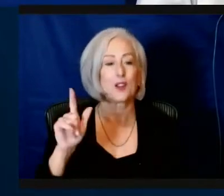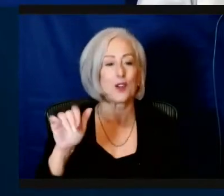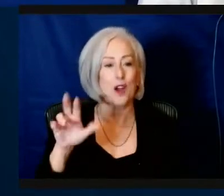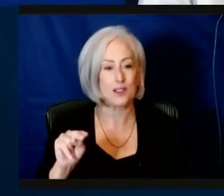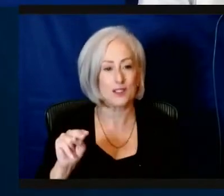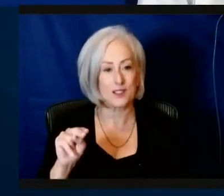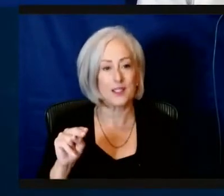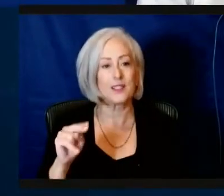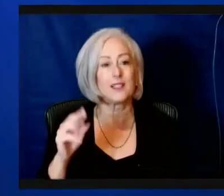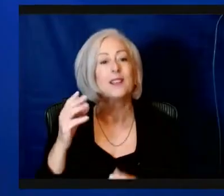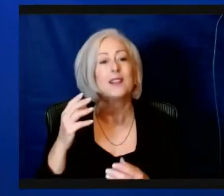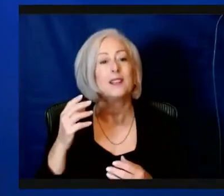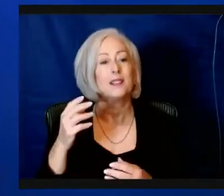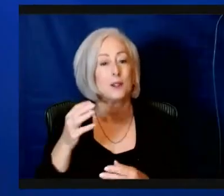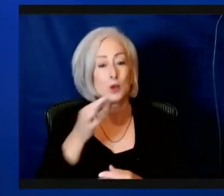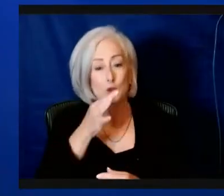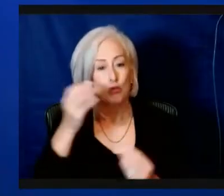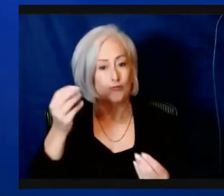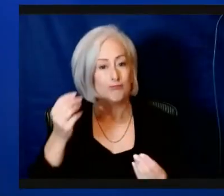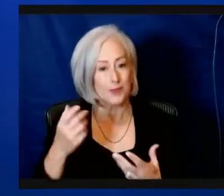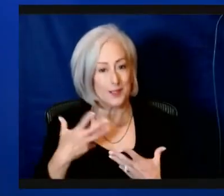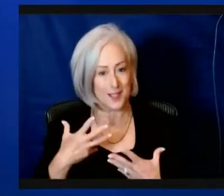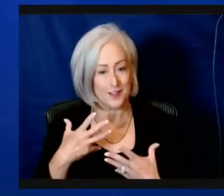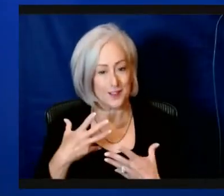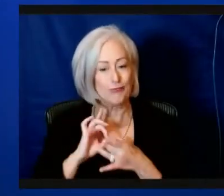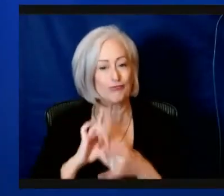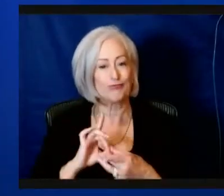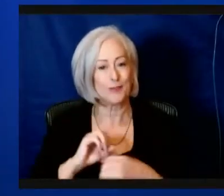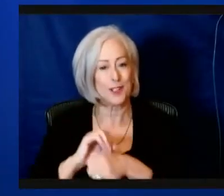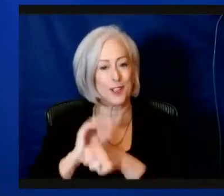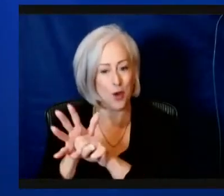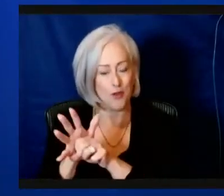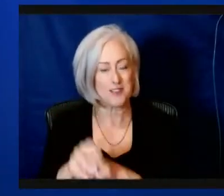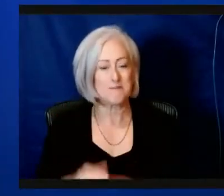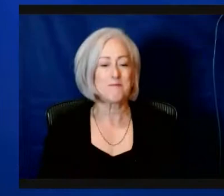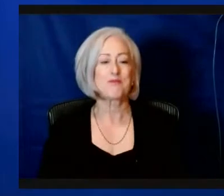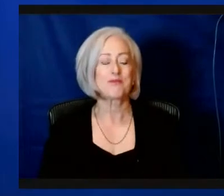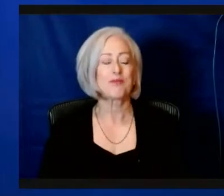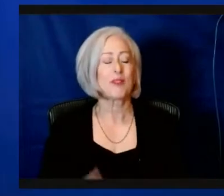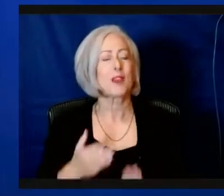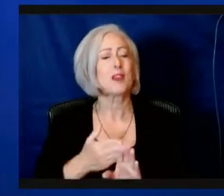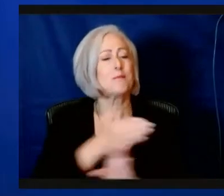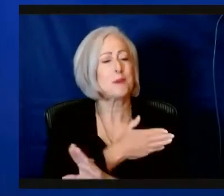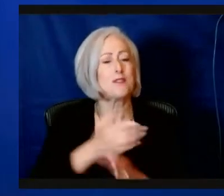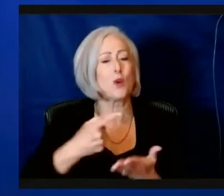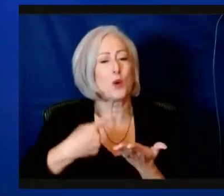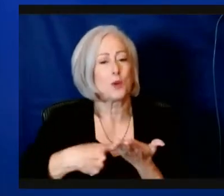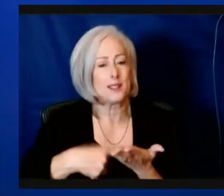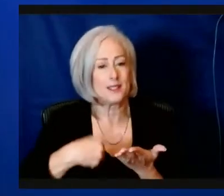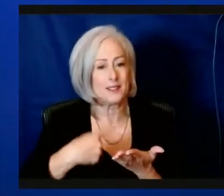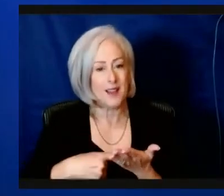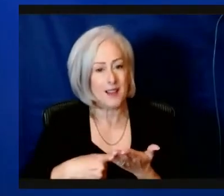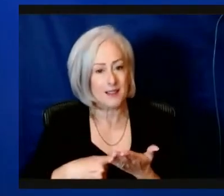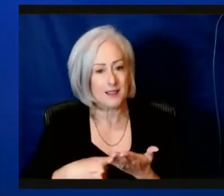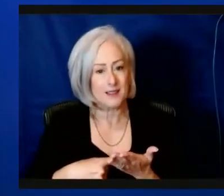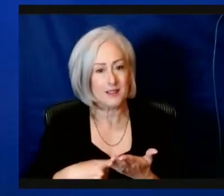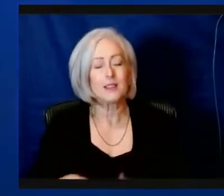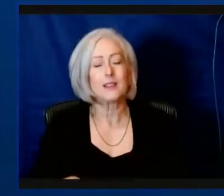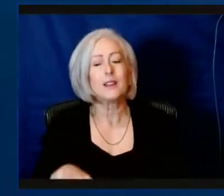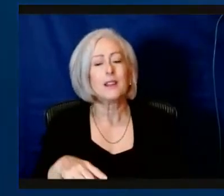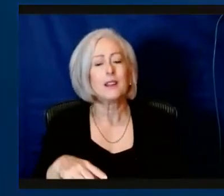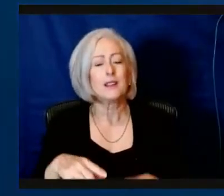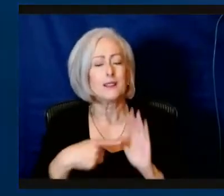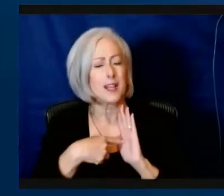Control, shortly when we get to the COVID count. But before we begin our discussion, it's time to define some of the vocabulary terms you